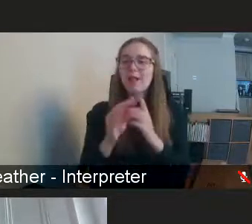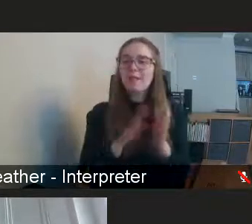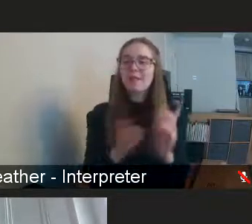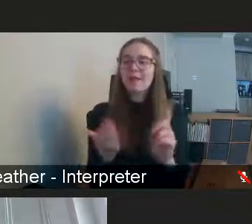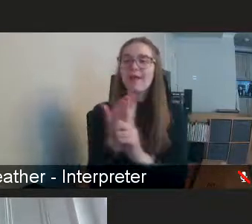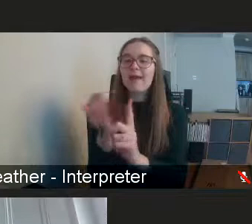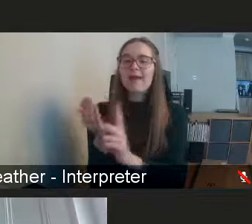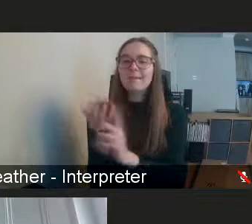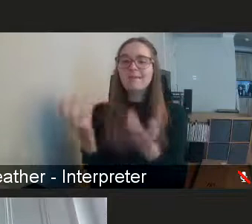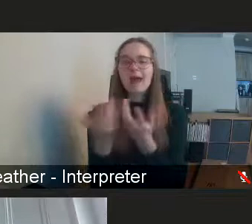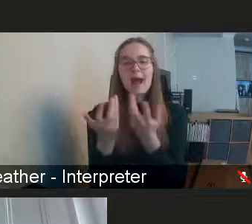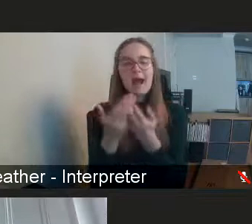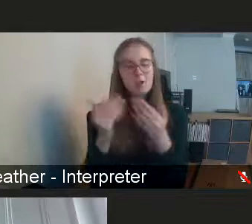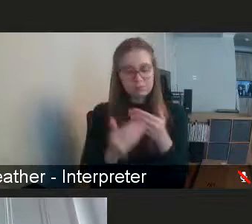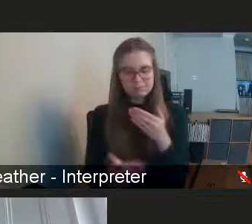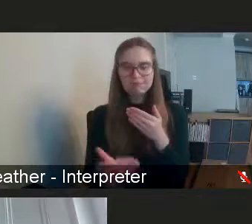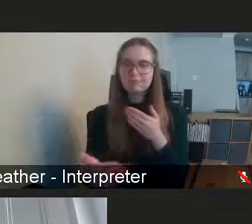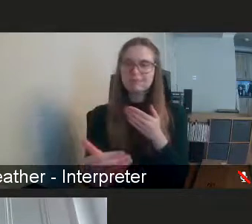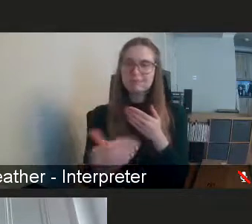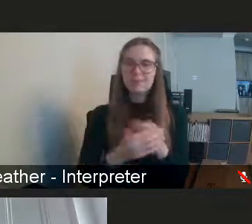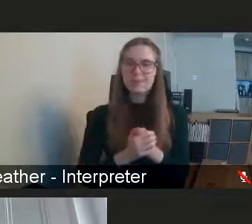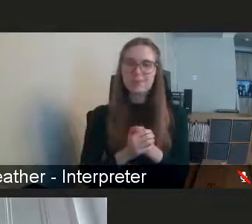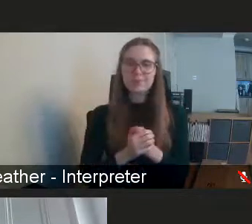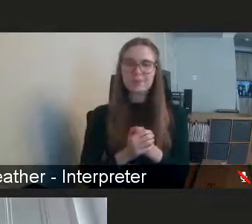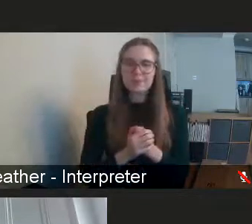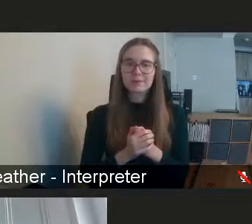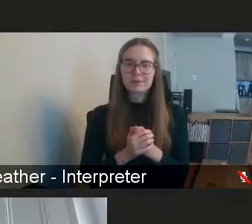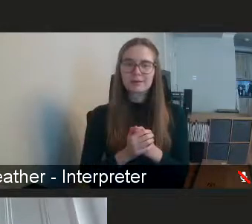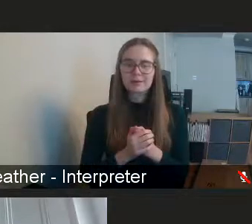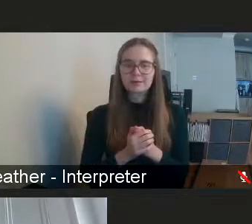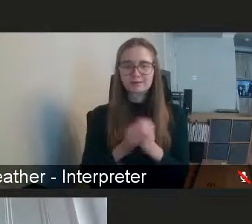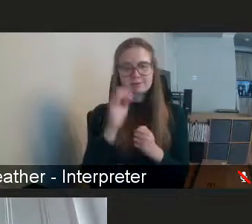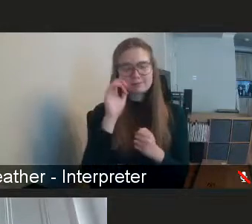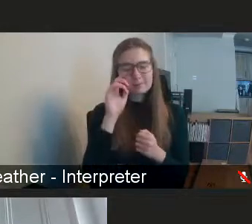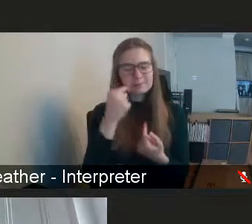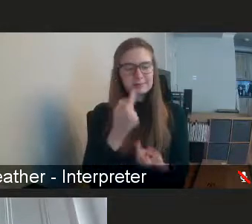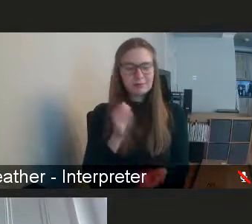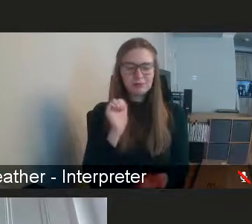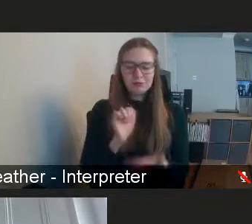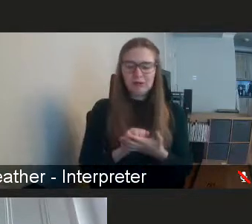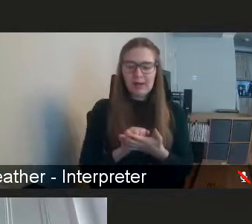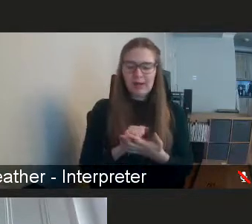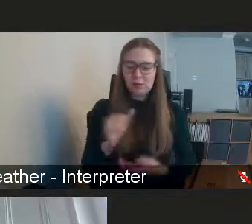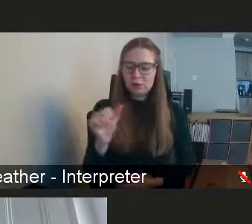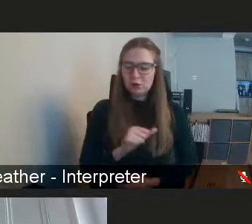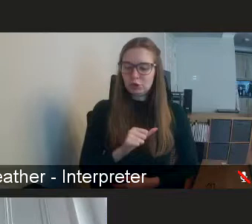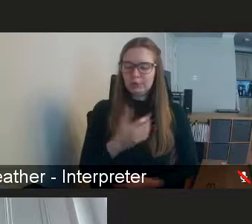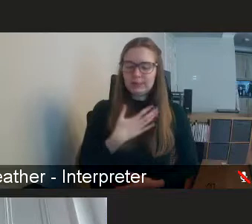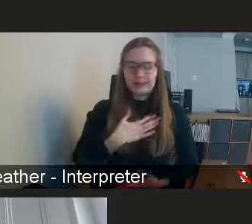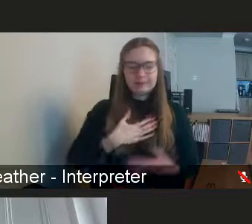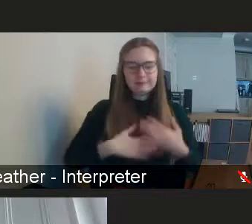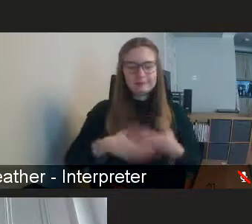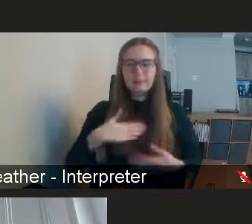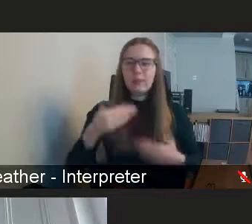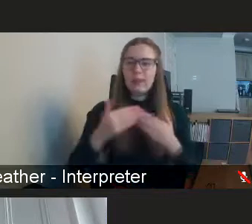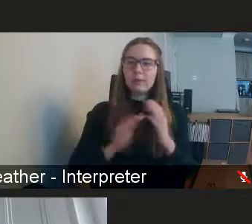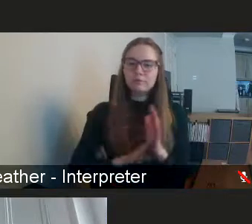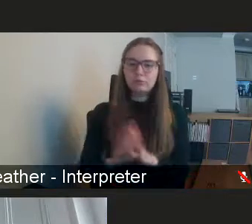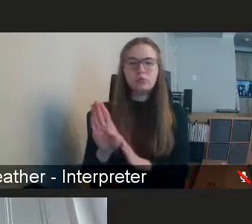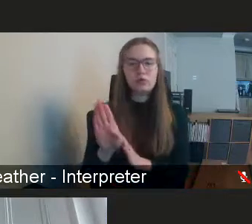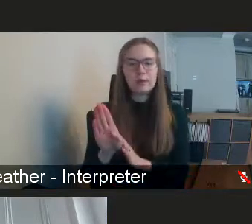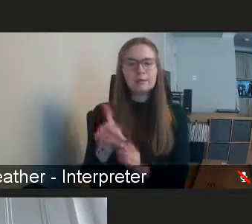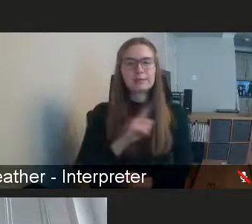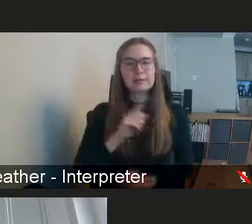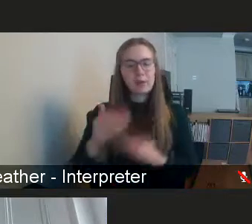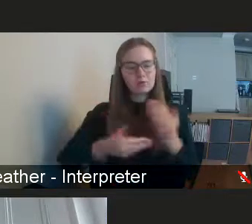be taken forward. Because I might say, I mean, it's right that we should be very humble about our progress so far, because that's the way you drive it